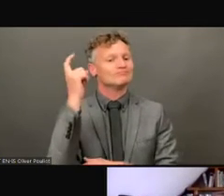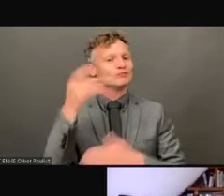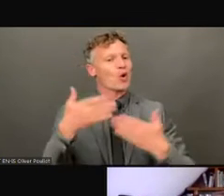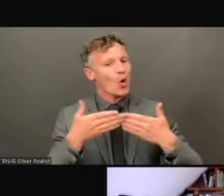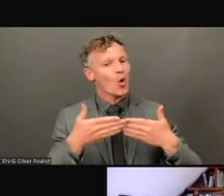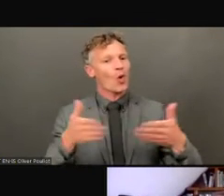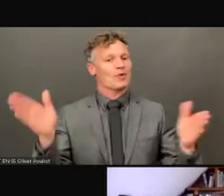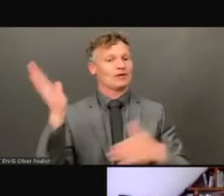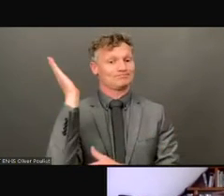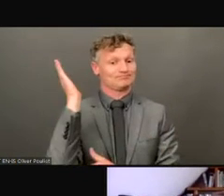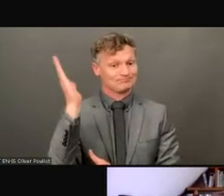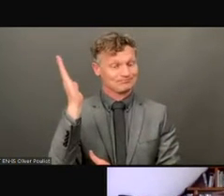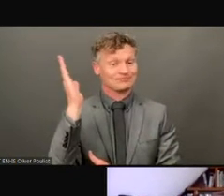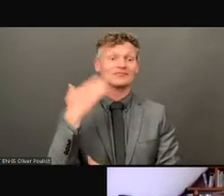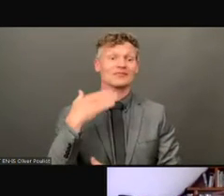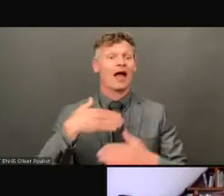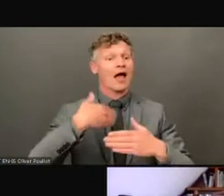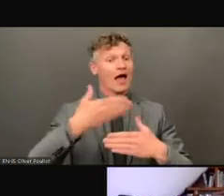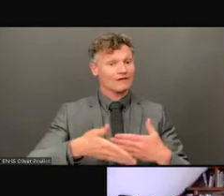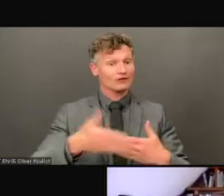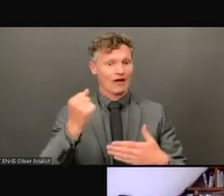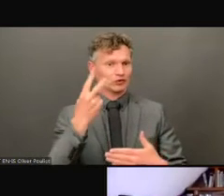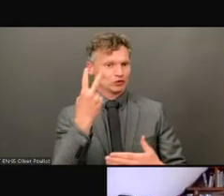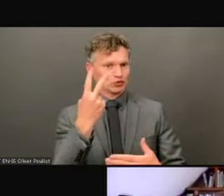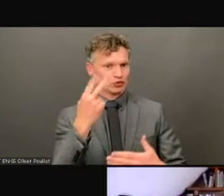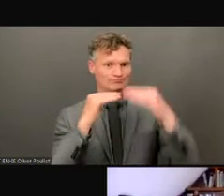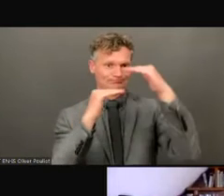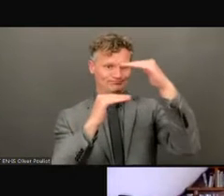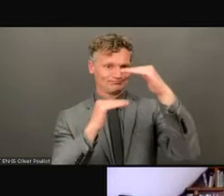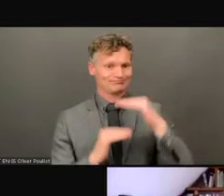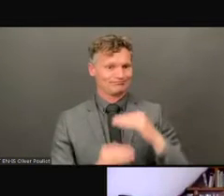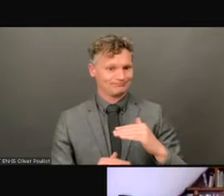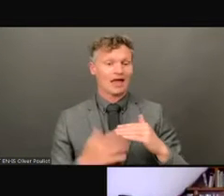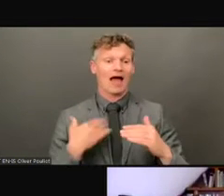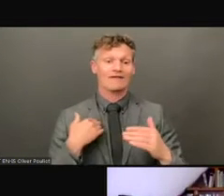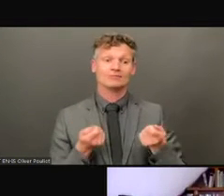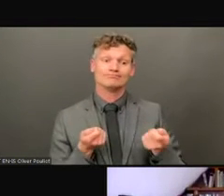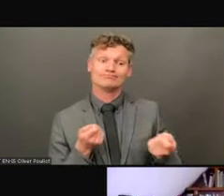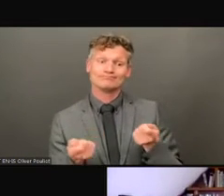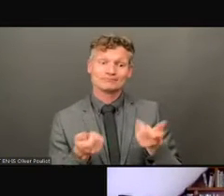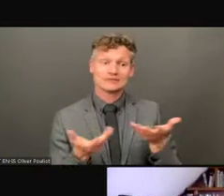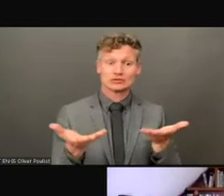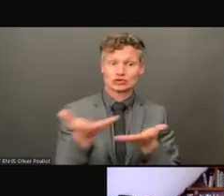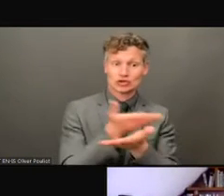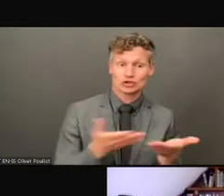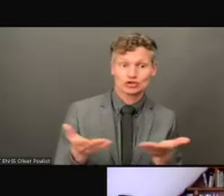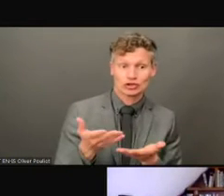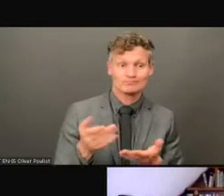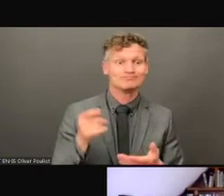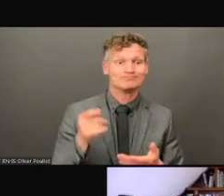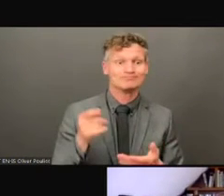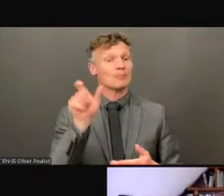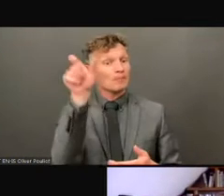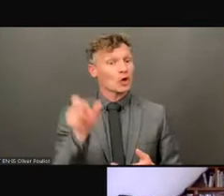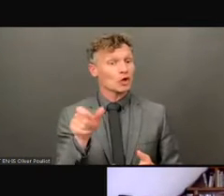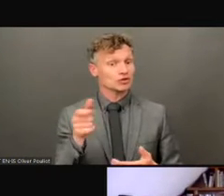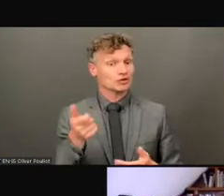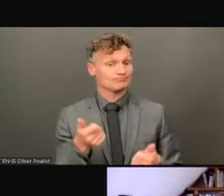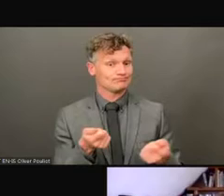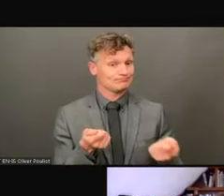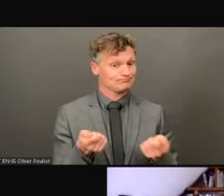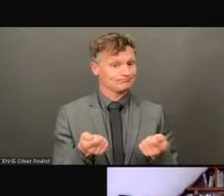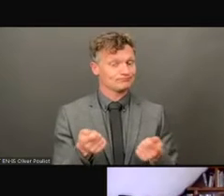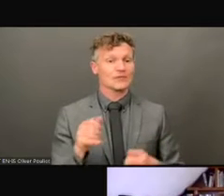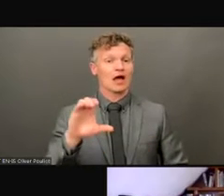will have a moderated discussion with Ms. Claudia Mahler, the UN independent expert on the enjoyment of all human rights by older